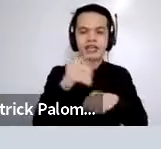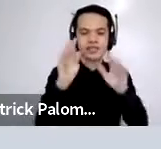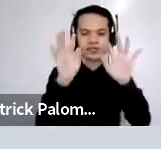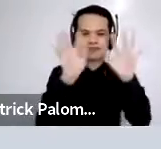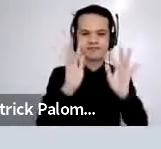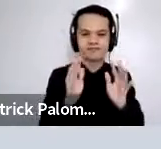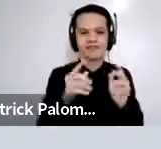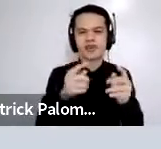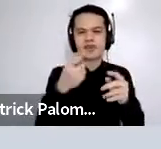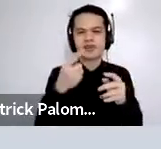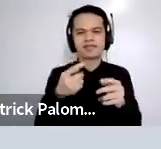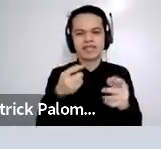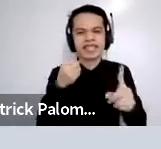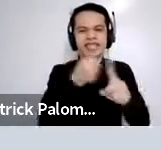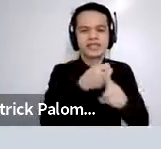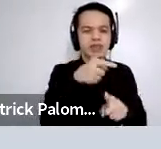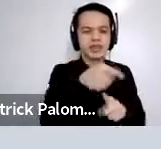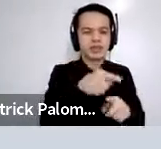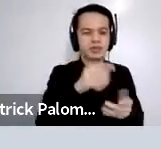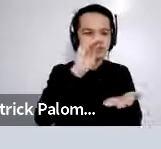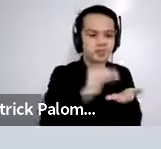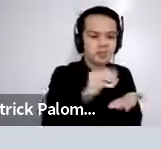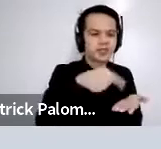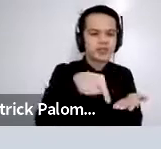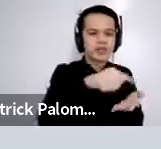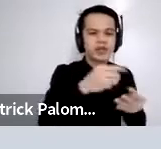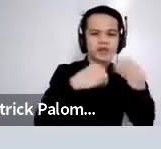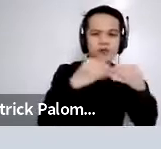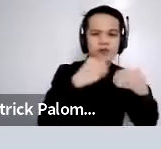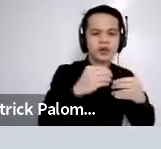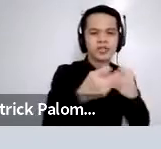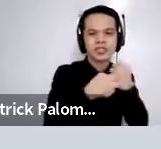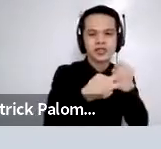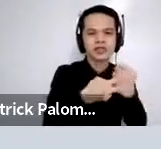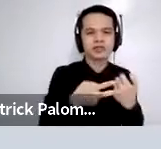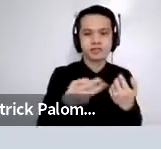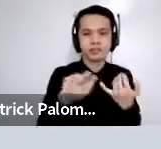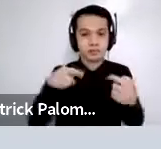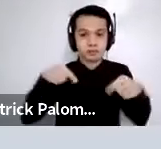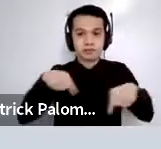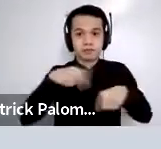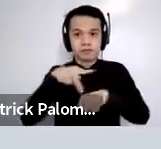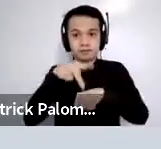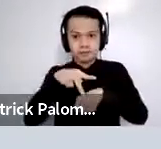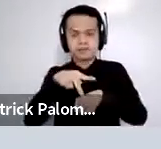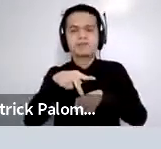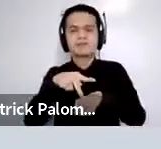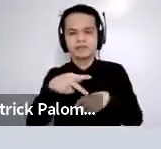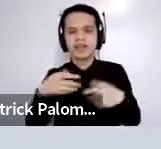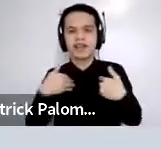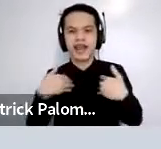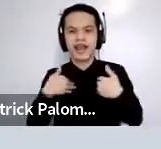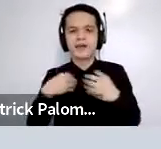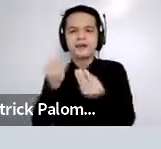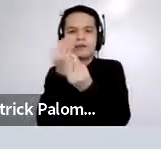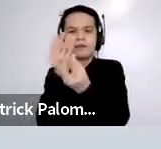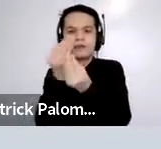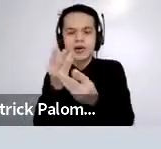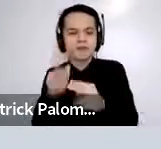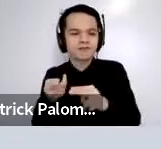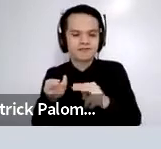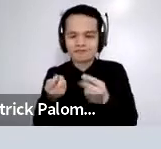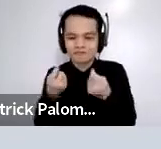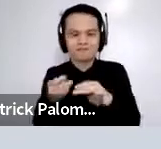nutrition. In the Philippines, we help strengthen climate information services for the agriculture and